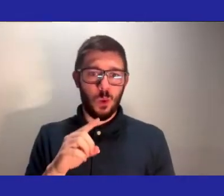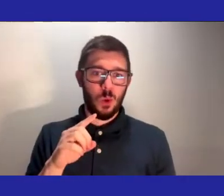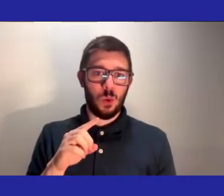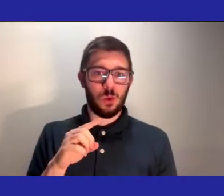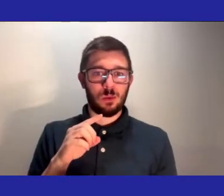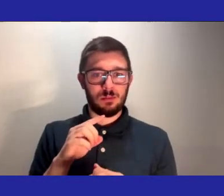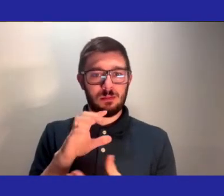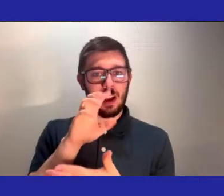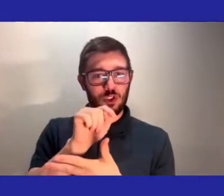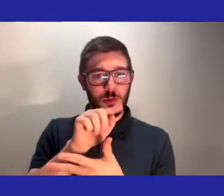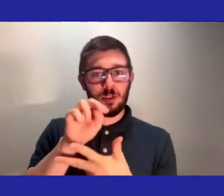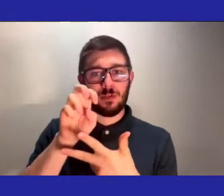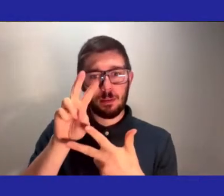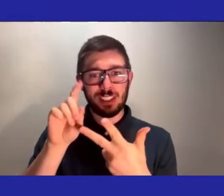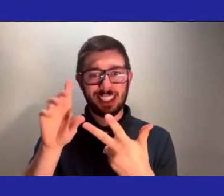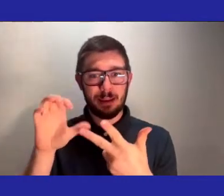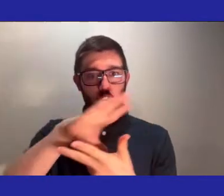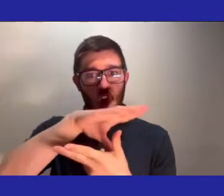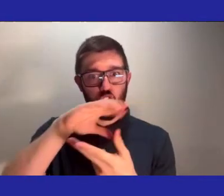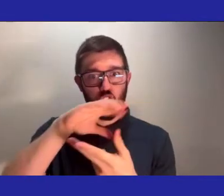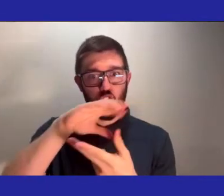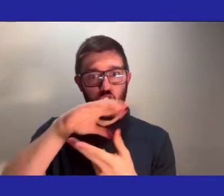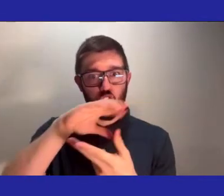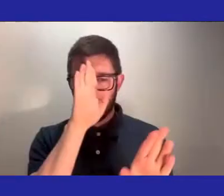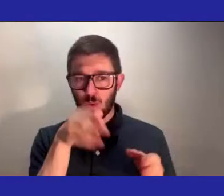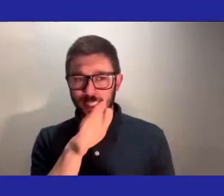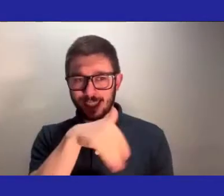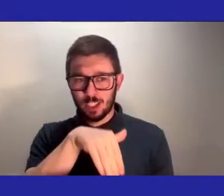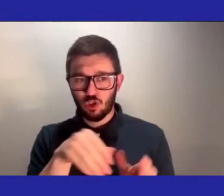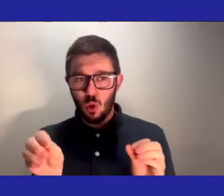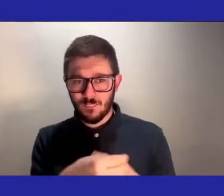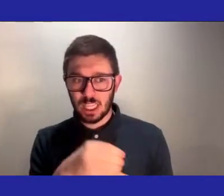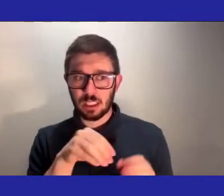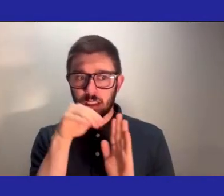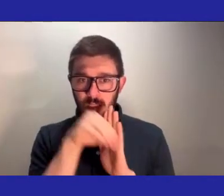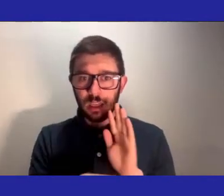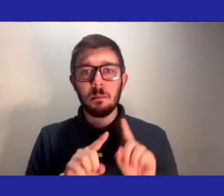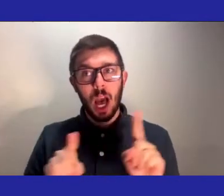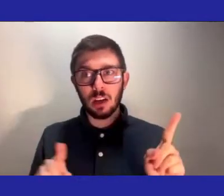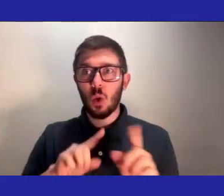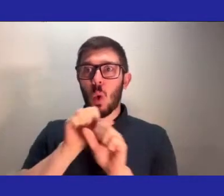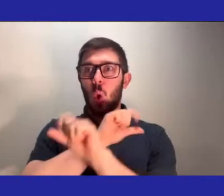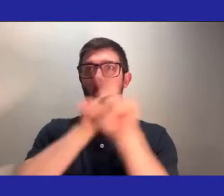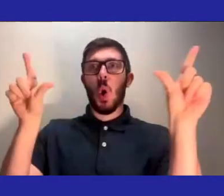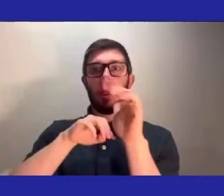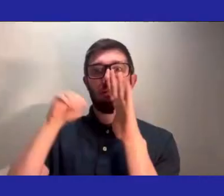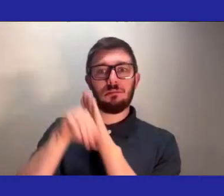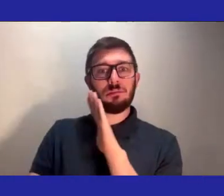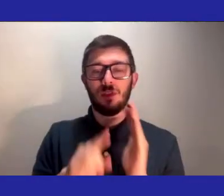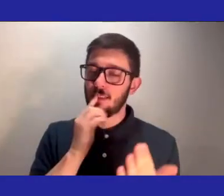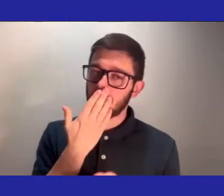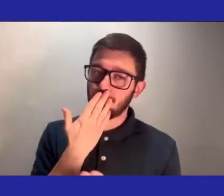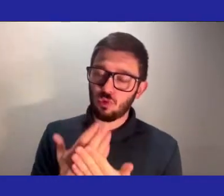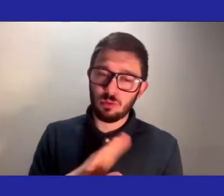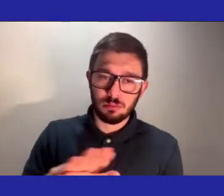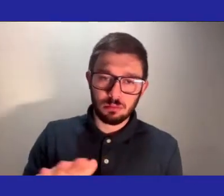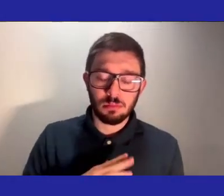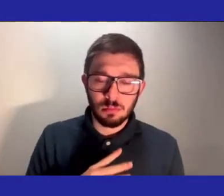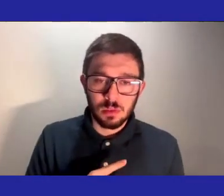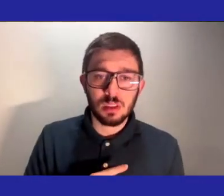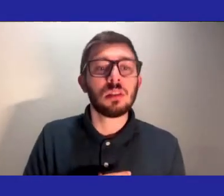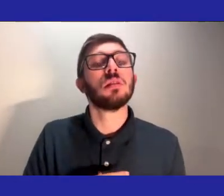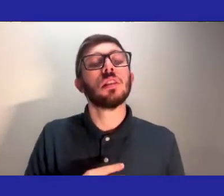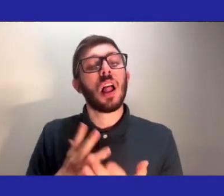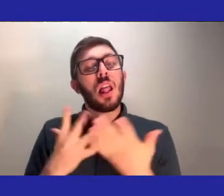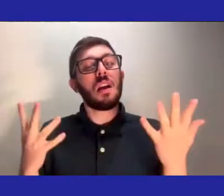next slide. Here is central office specifically, where you can see a lot of the work has been done